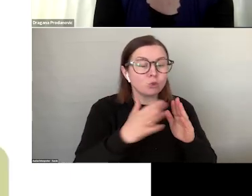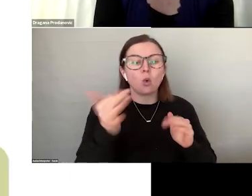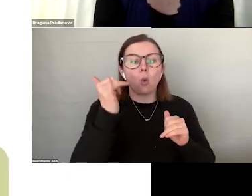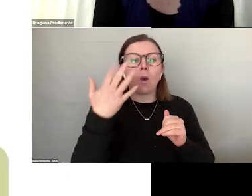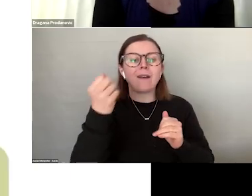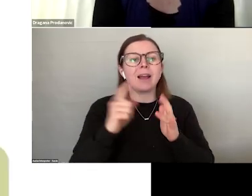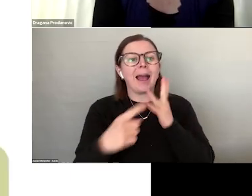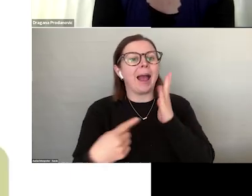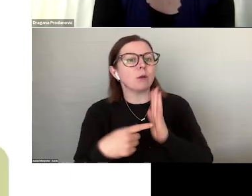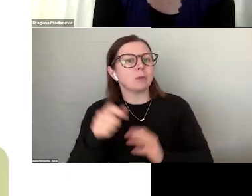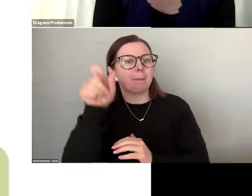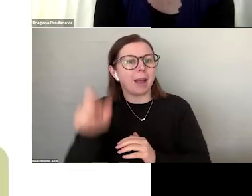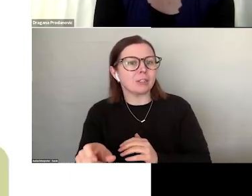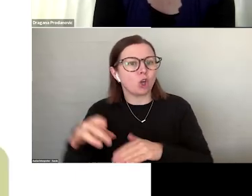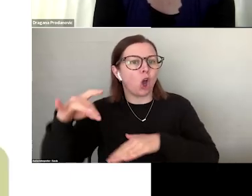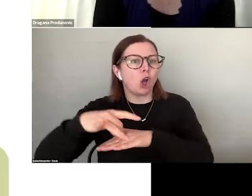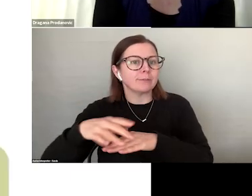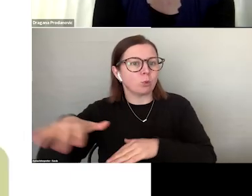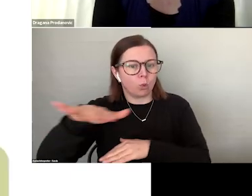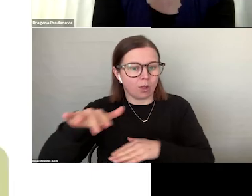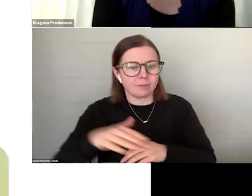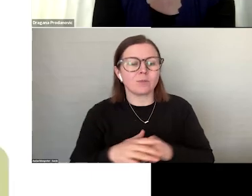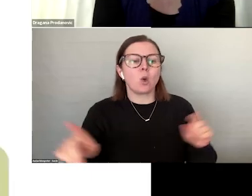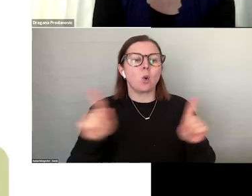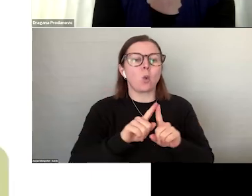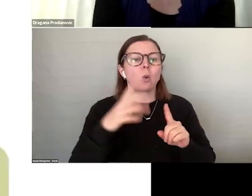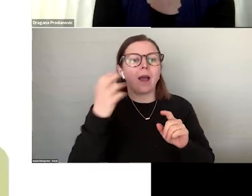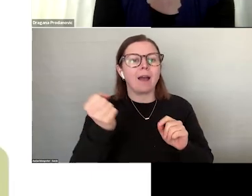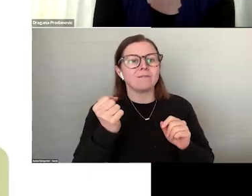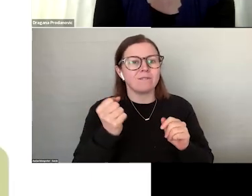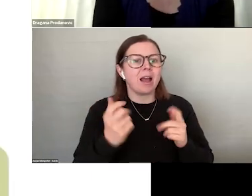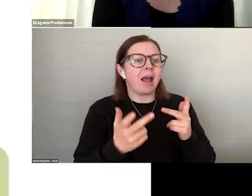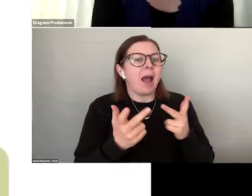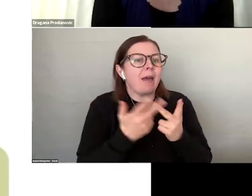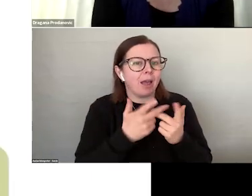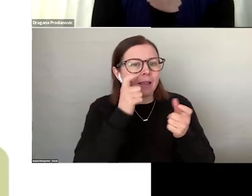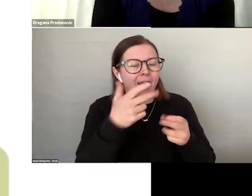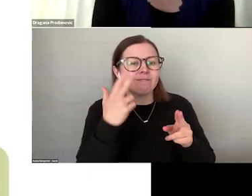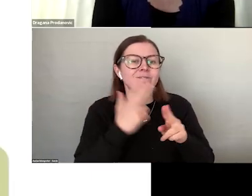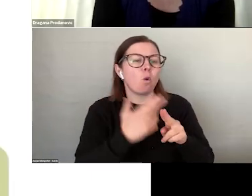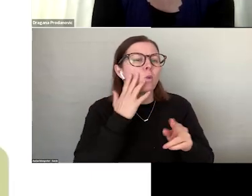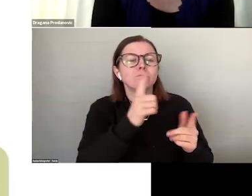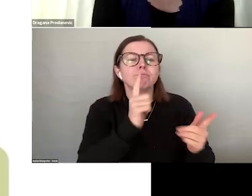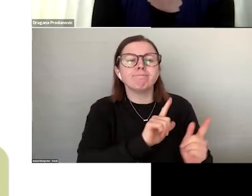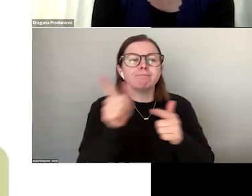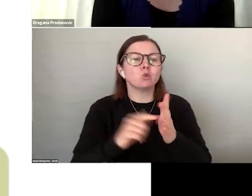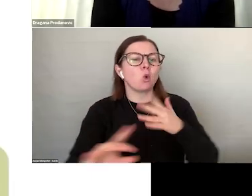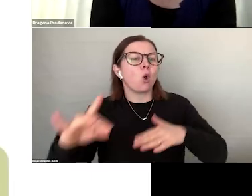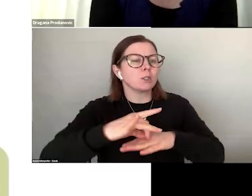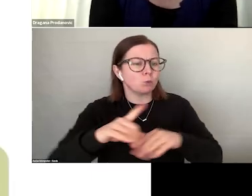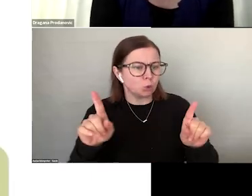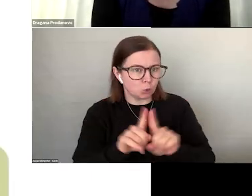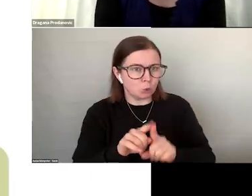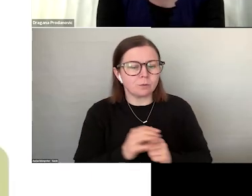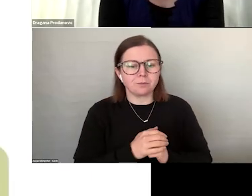hospital clinics. And of course, tertiary care when people go to hospitals. What we also